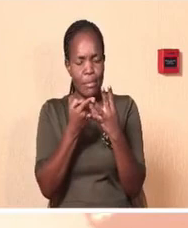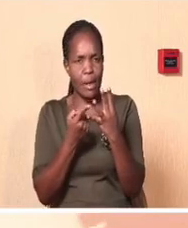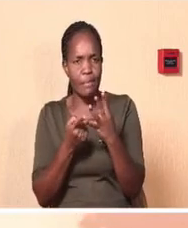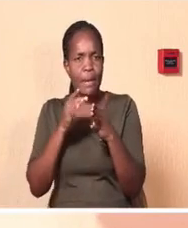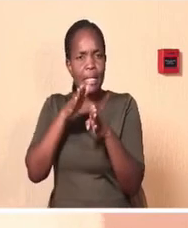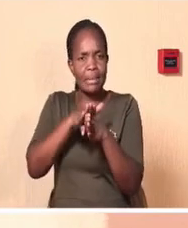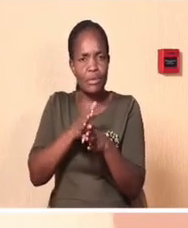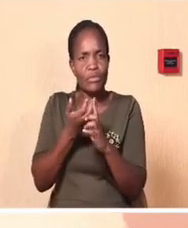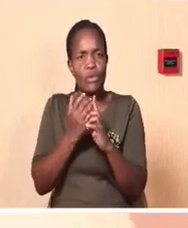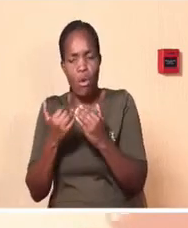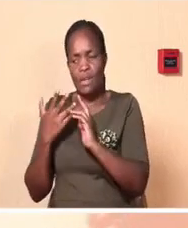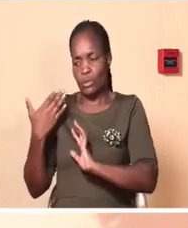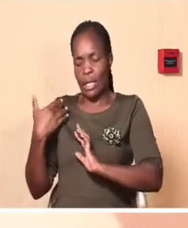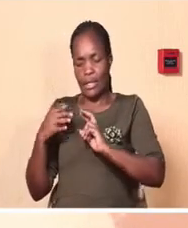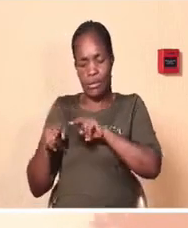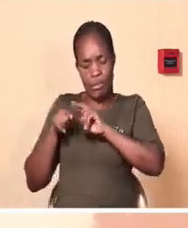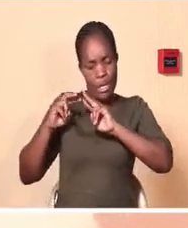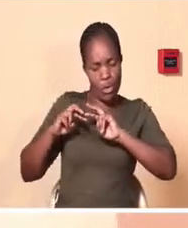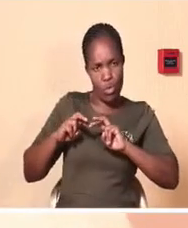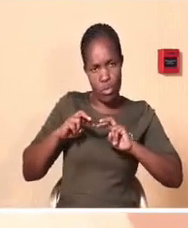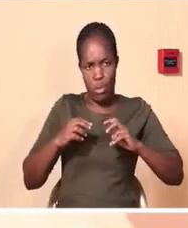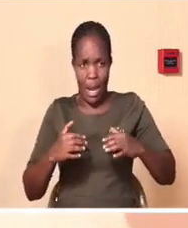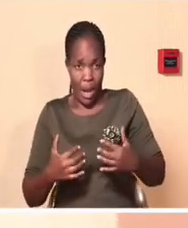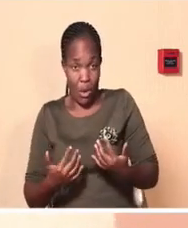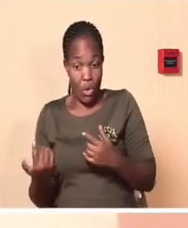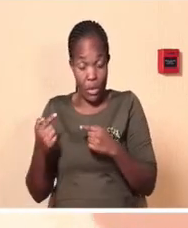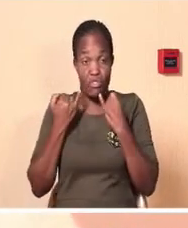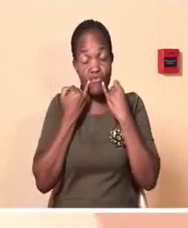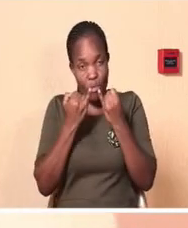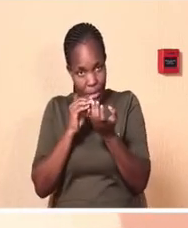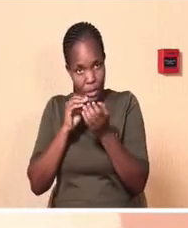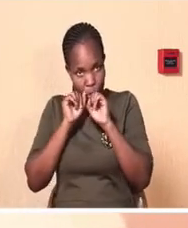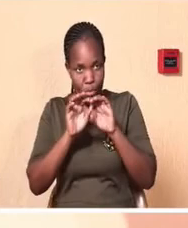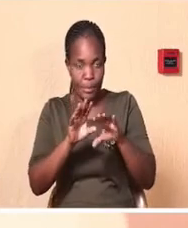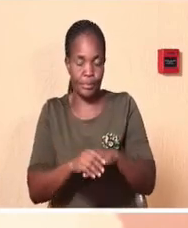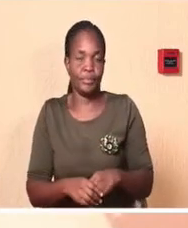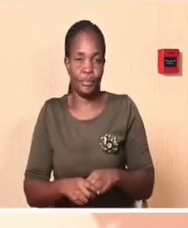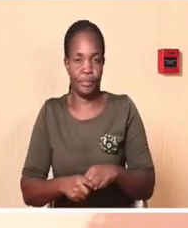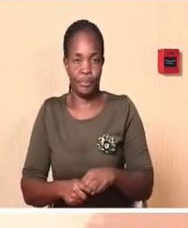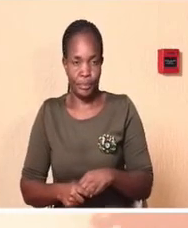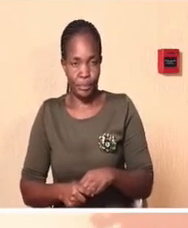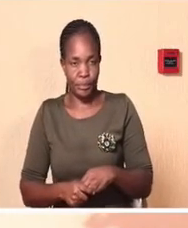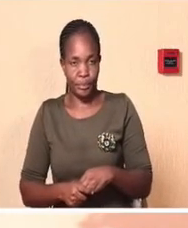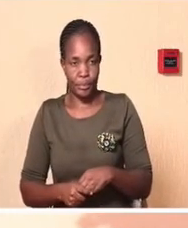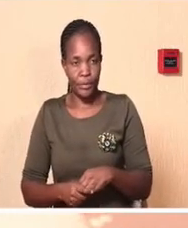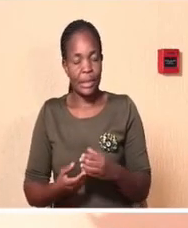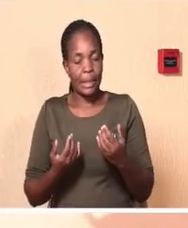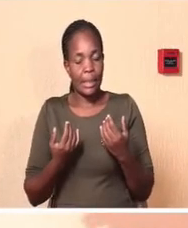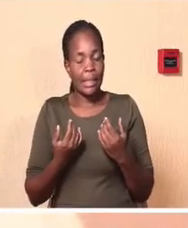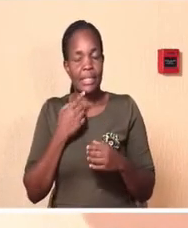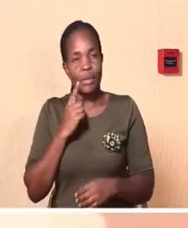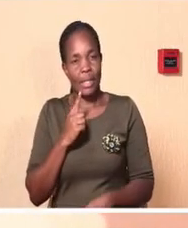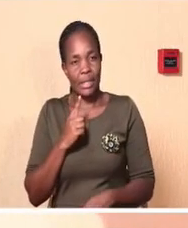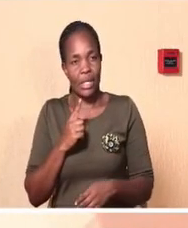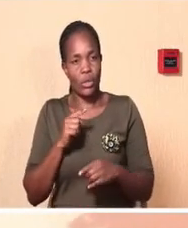available research, evidence we have to date. is that